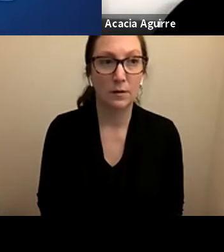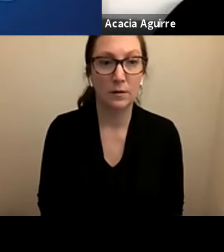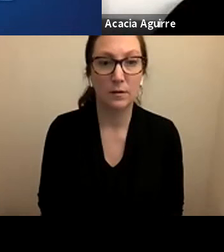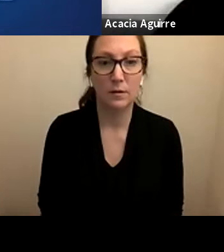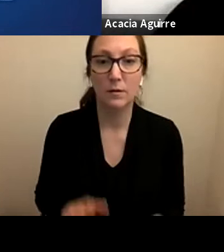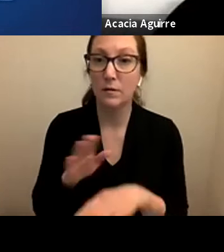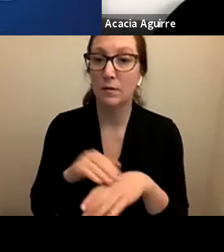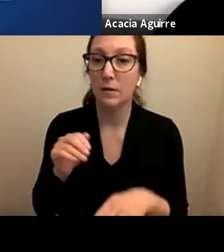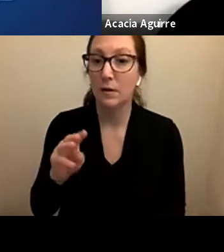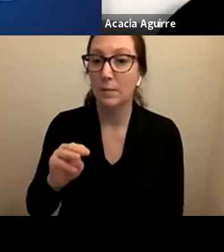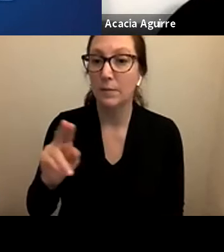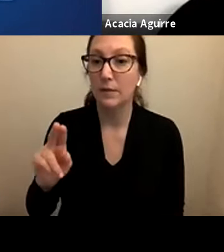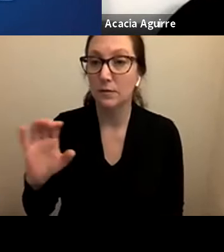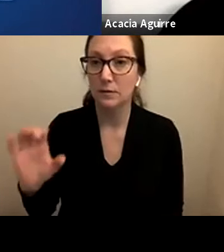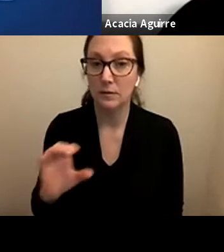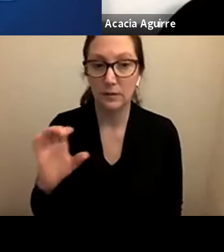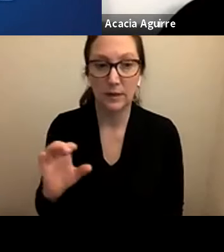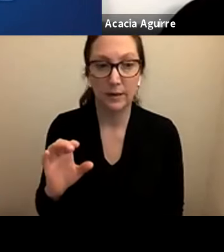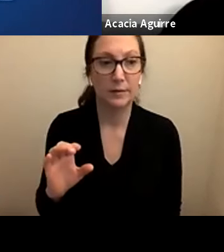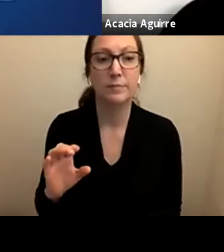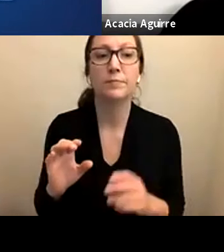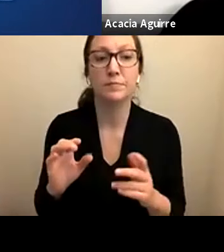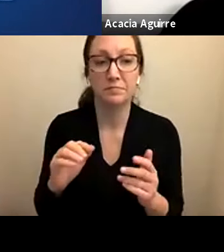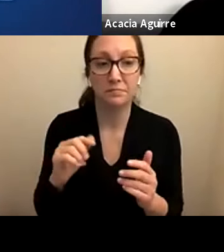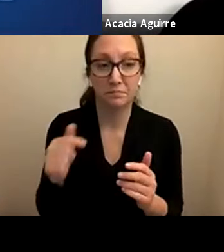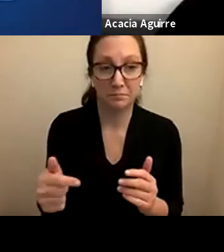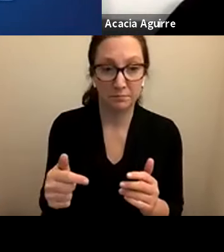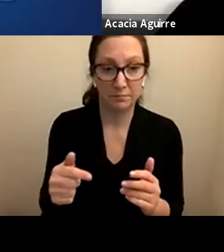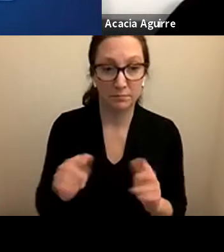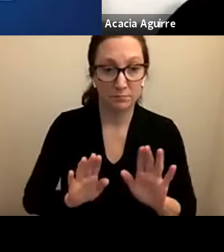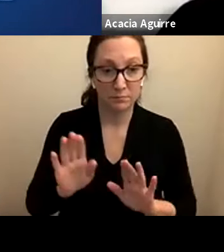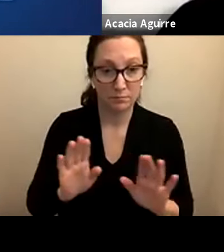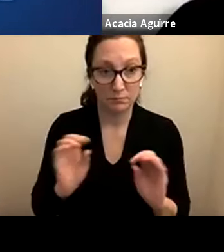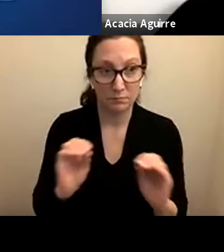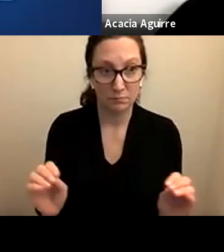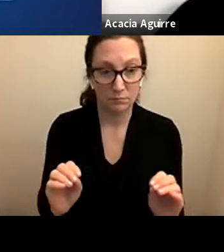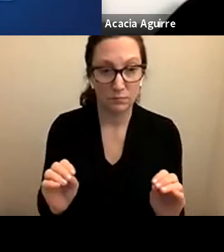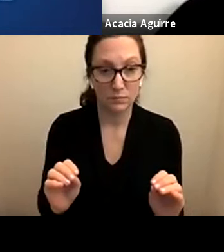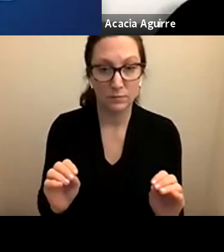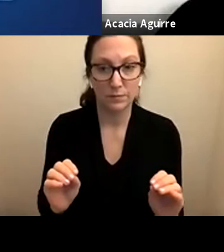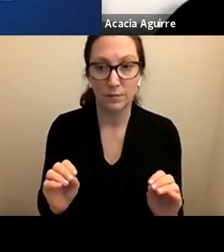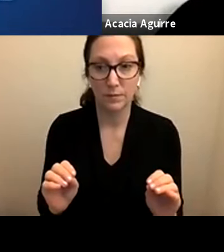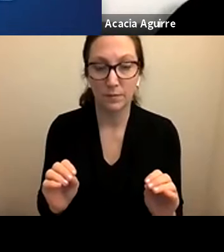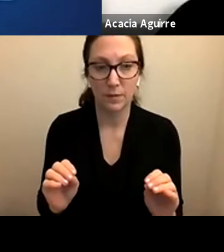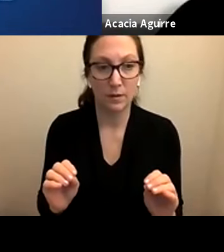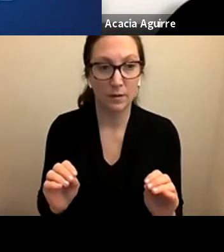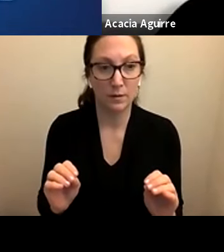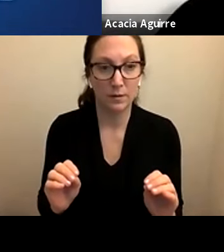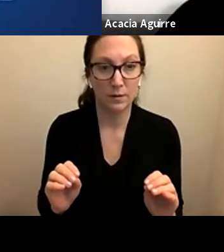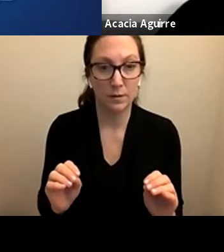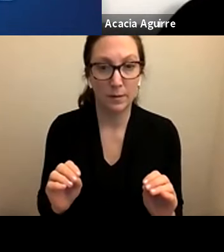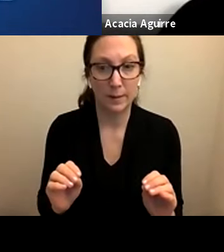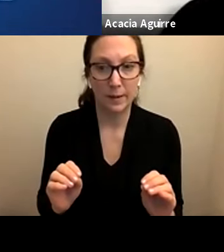Mr. Contampasis, I don't see any other hands raised, I don't